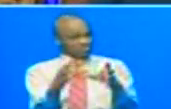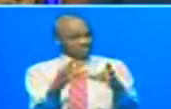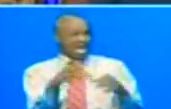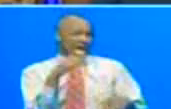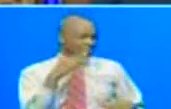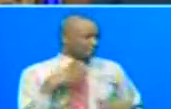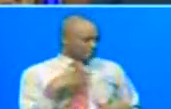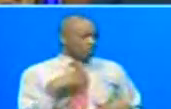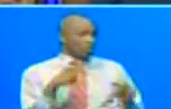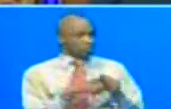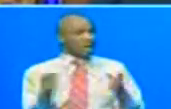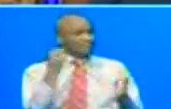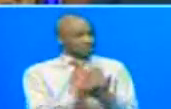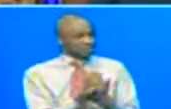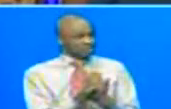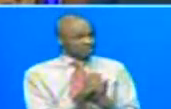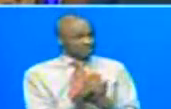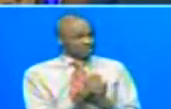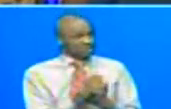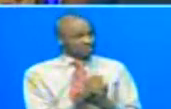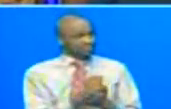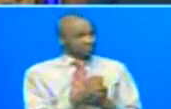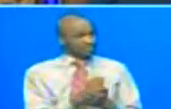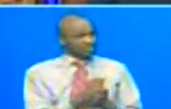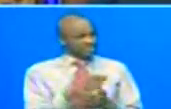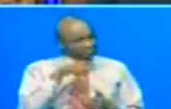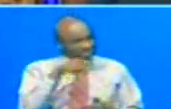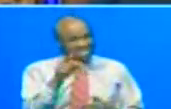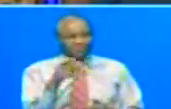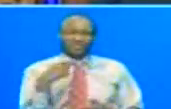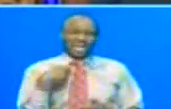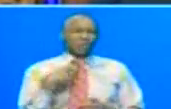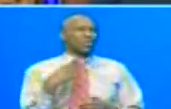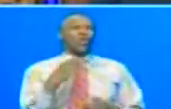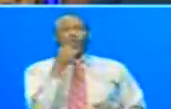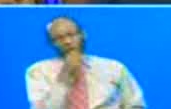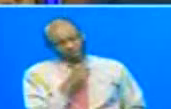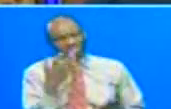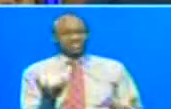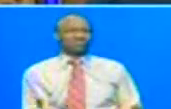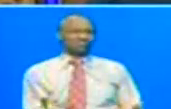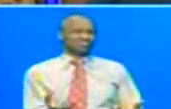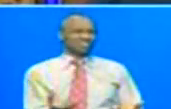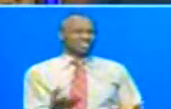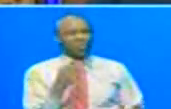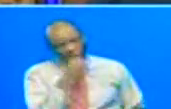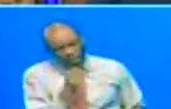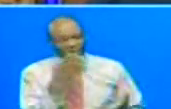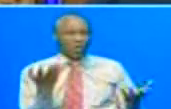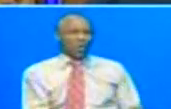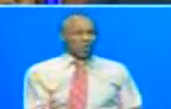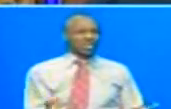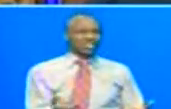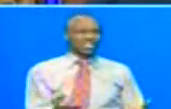Some people were also appointed that I think have outlived their usefulness, either in terms of age or in terms of